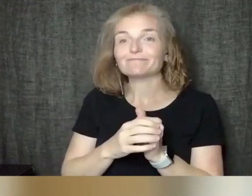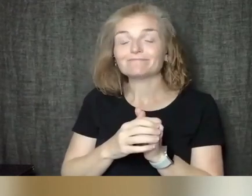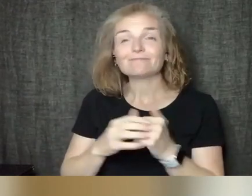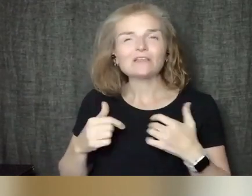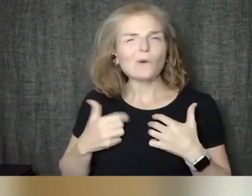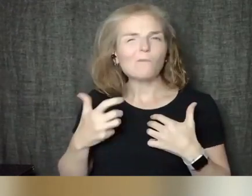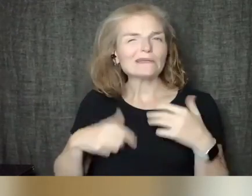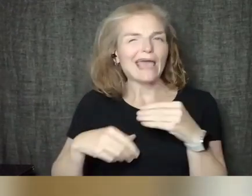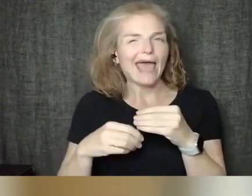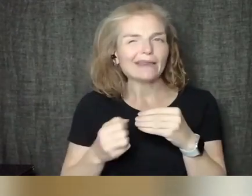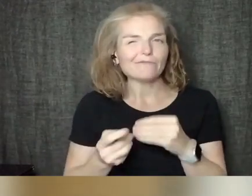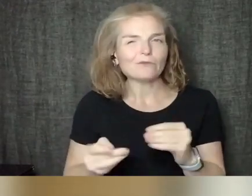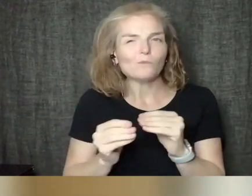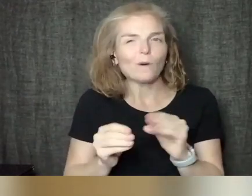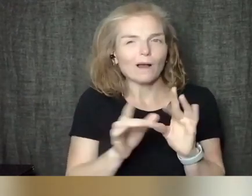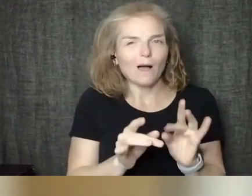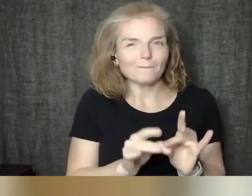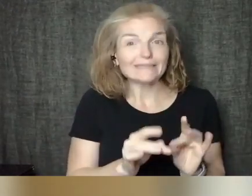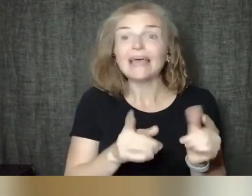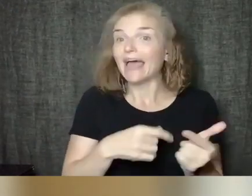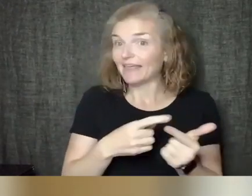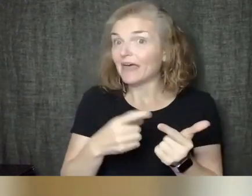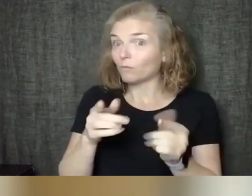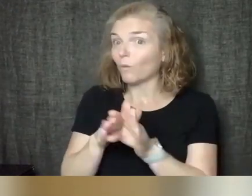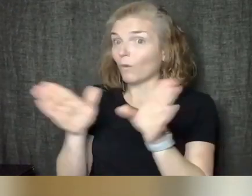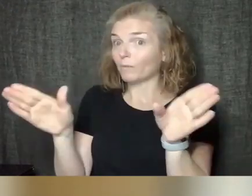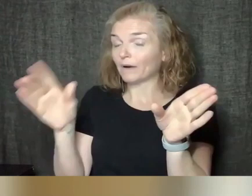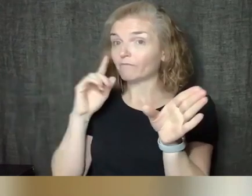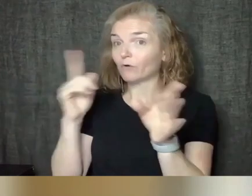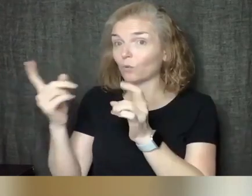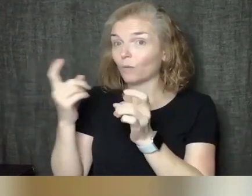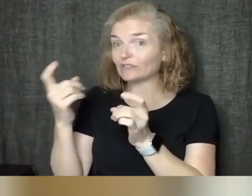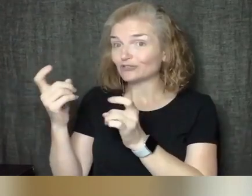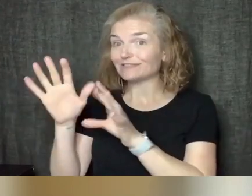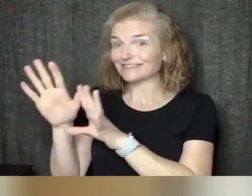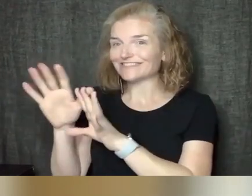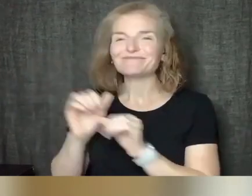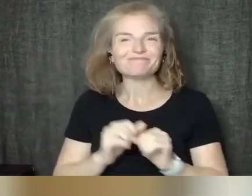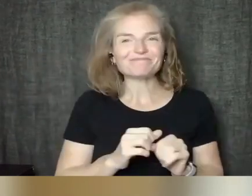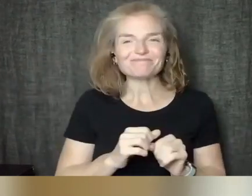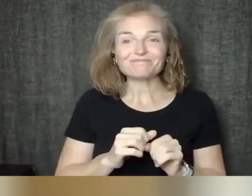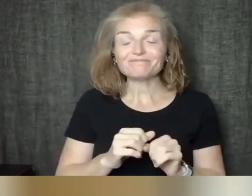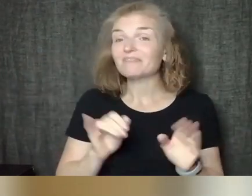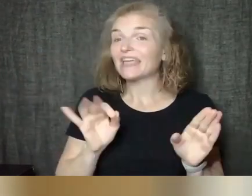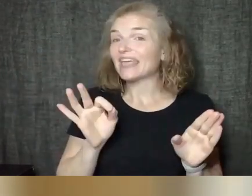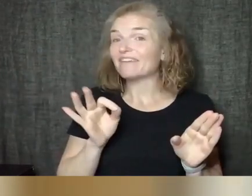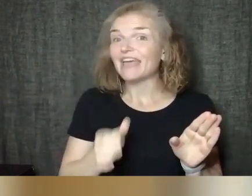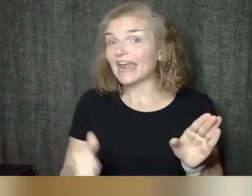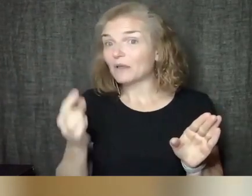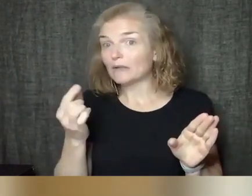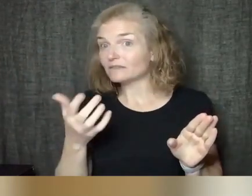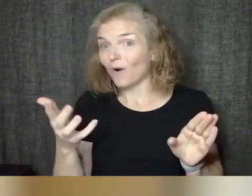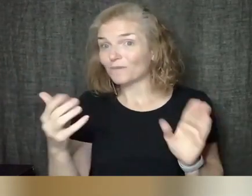few more words about it and then welcome your questions on how you work with distracting thoughts. And if any of you have already read the